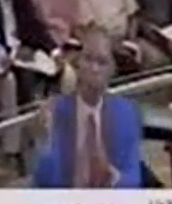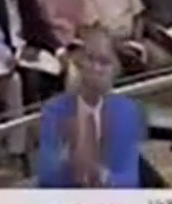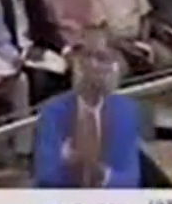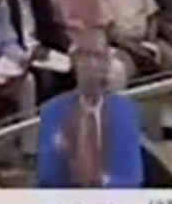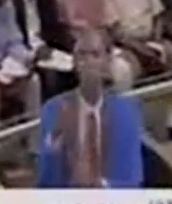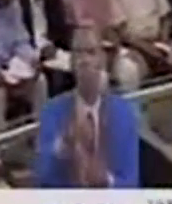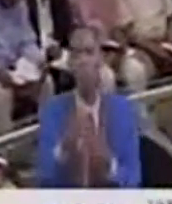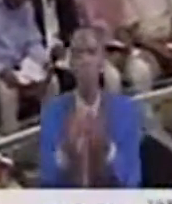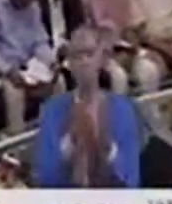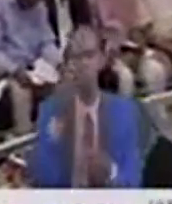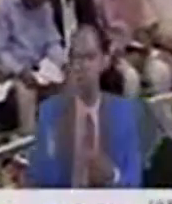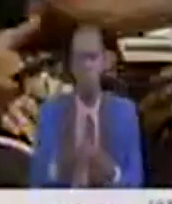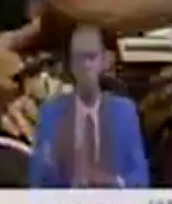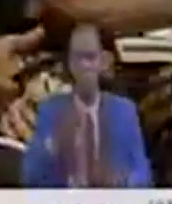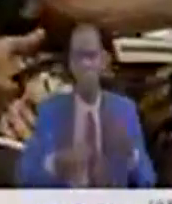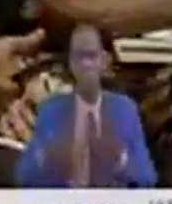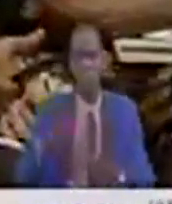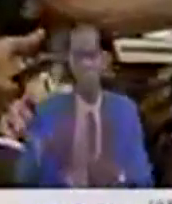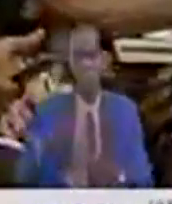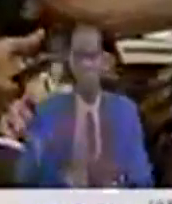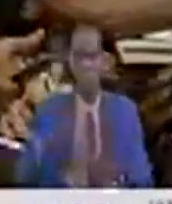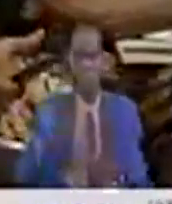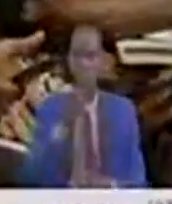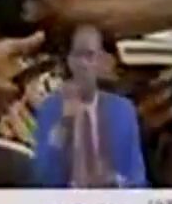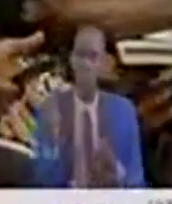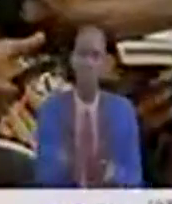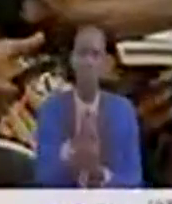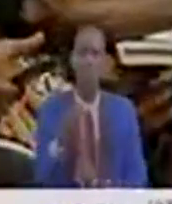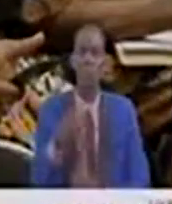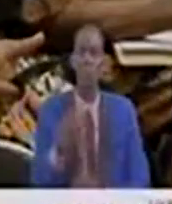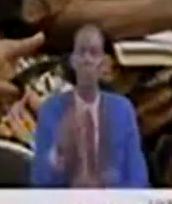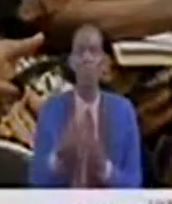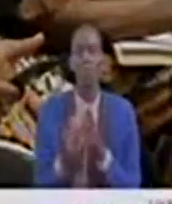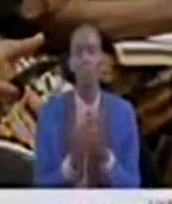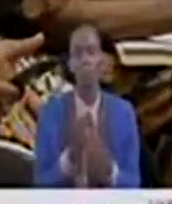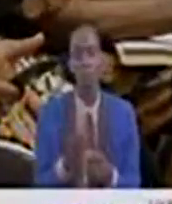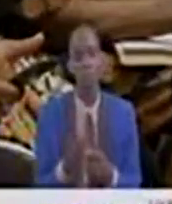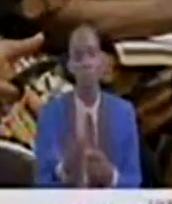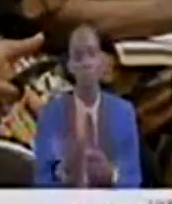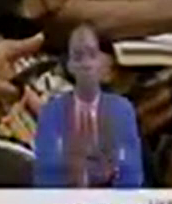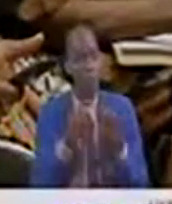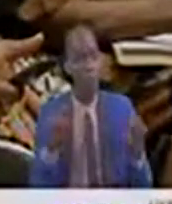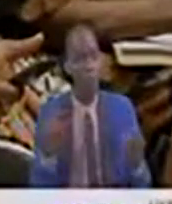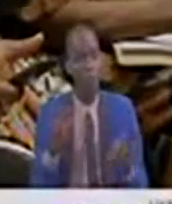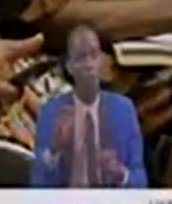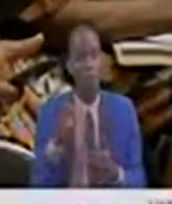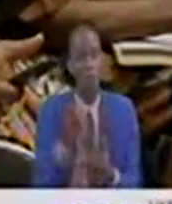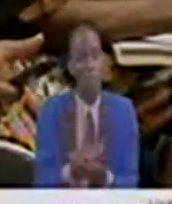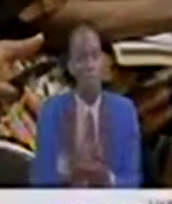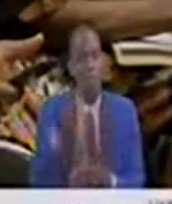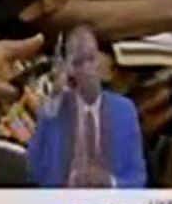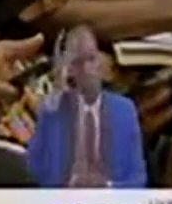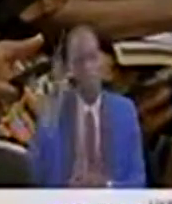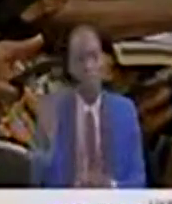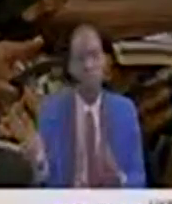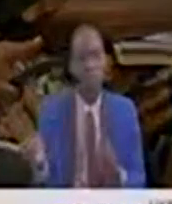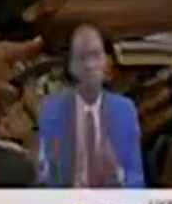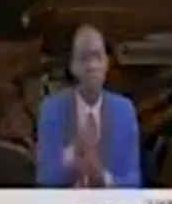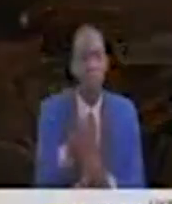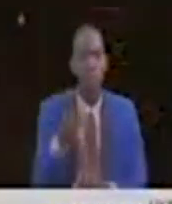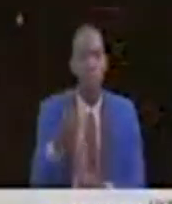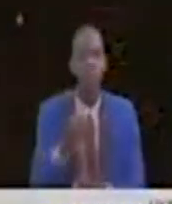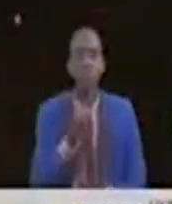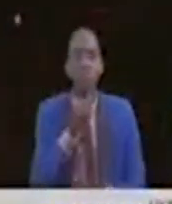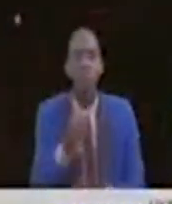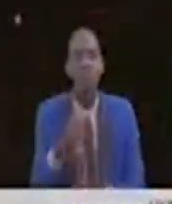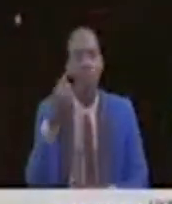Satan will not get me. It says, so that Satan tempt you not for your incontinency, that is,